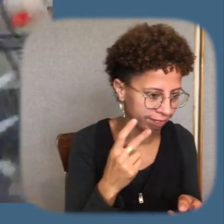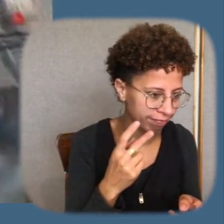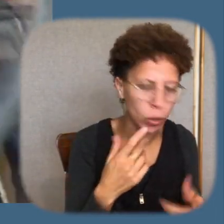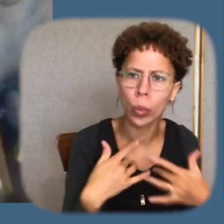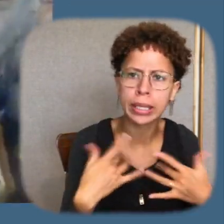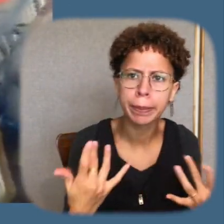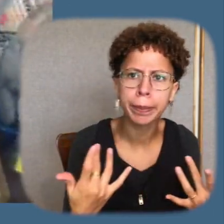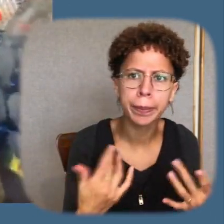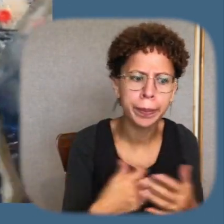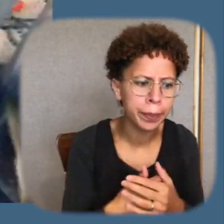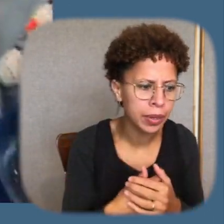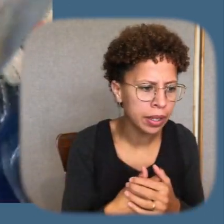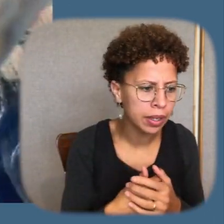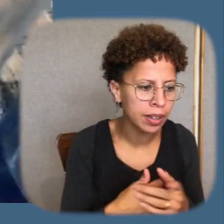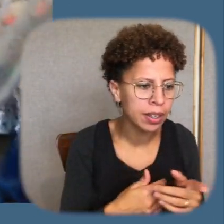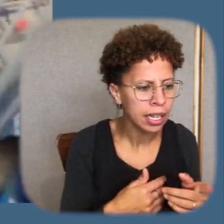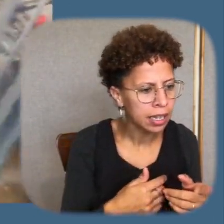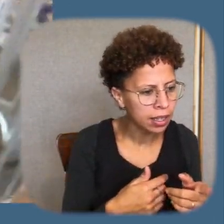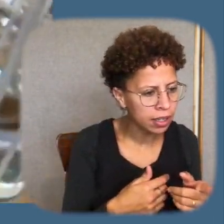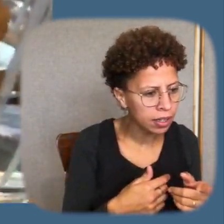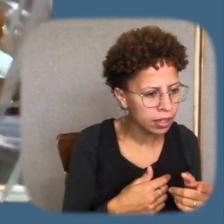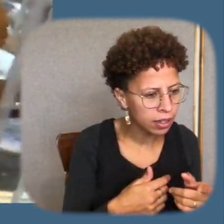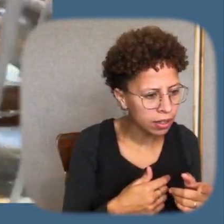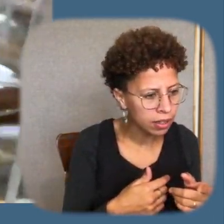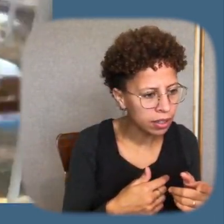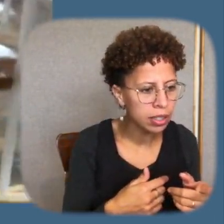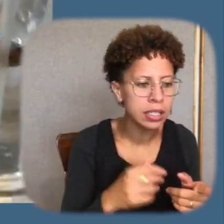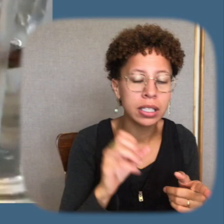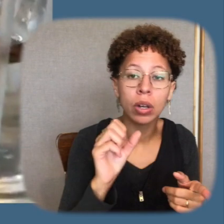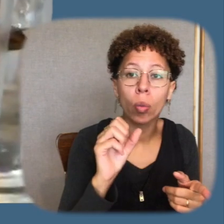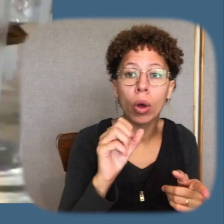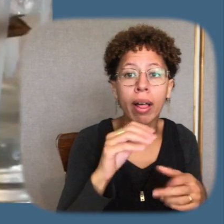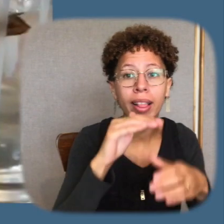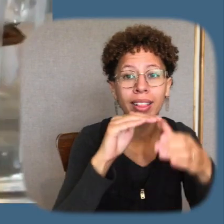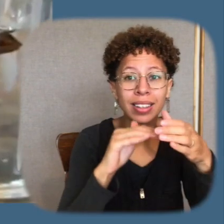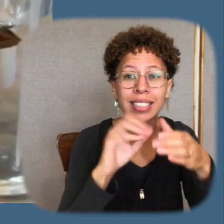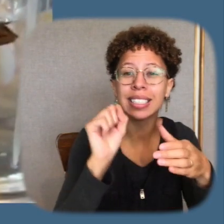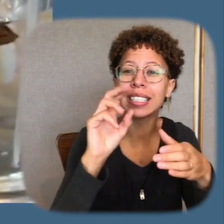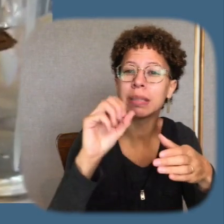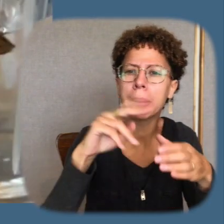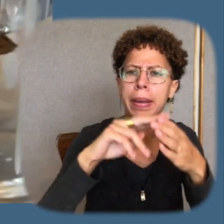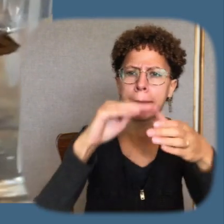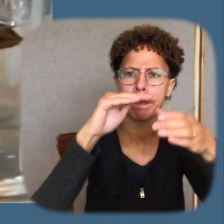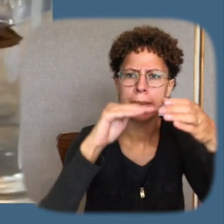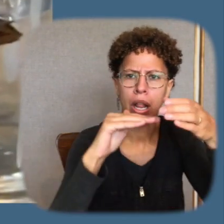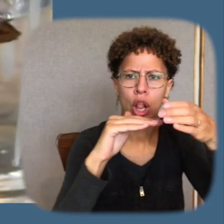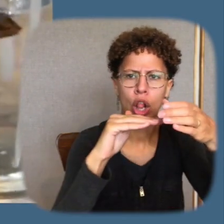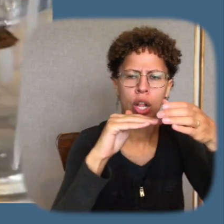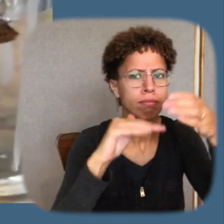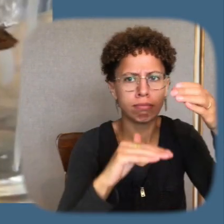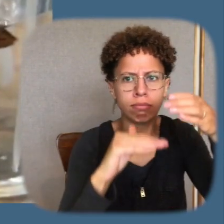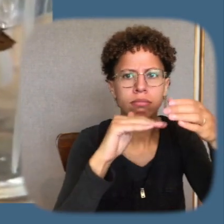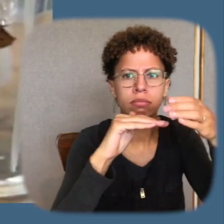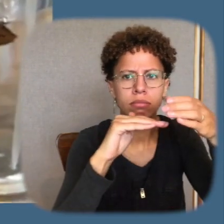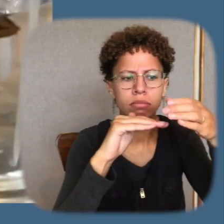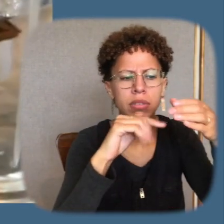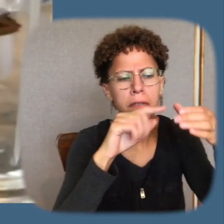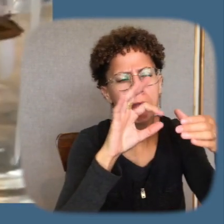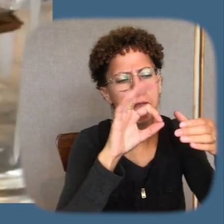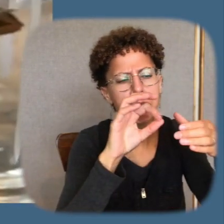What did it do? Why did you do like blue? It's, well, suspend is if it's right in the middle. That's still kind of floating, I Yeah. think.